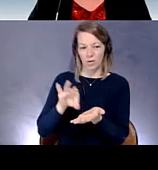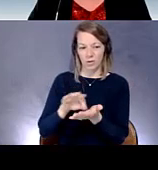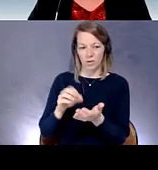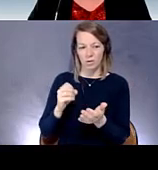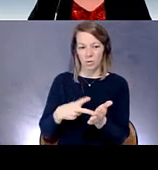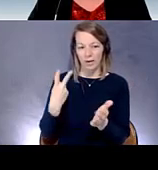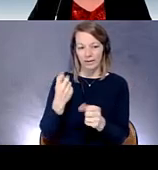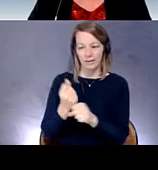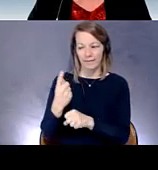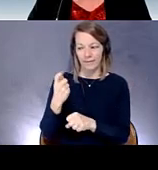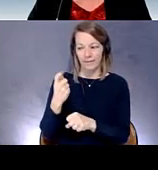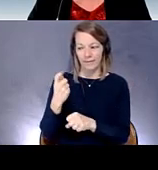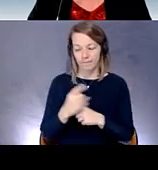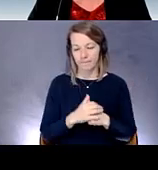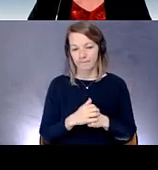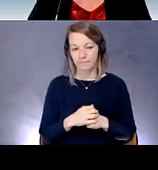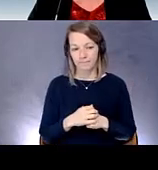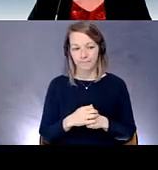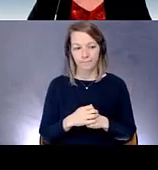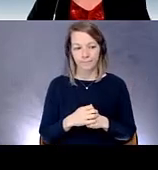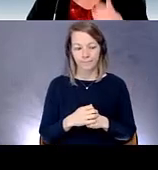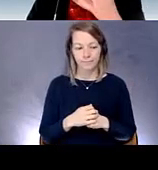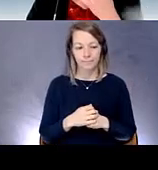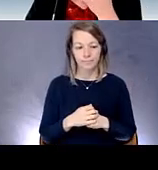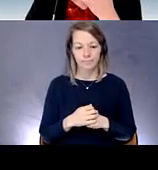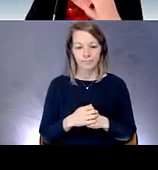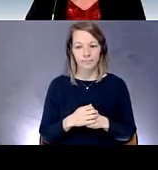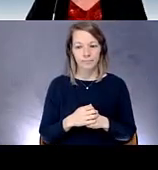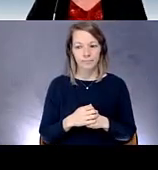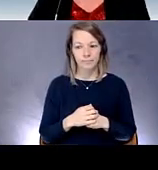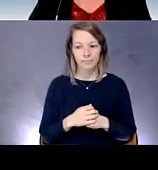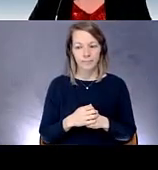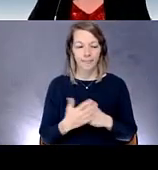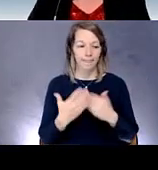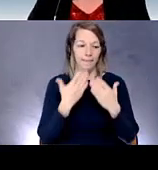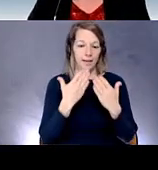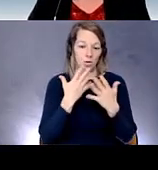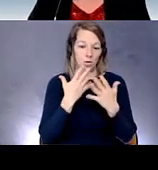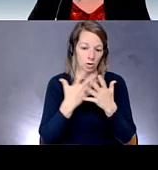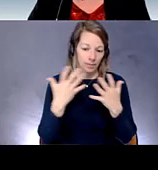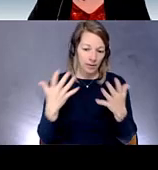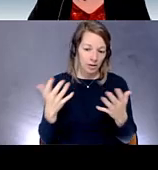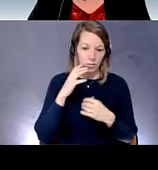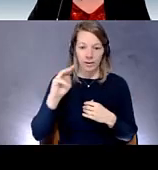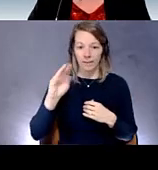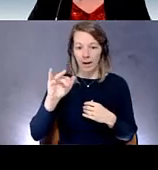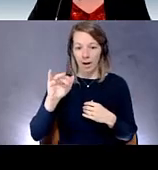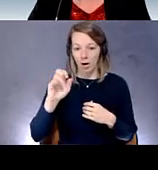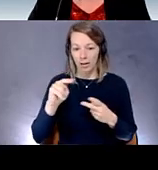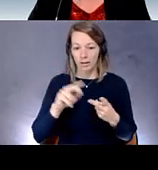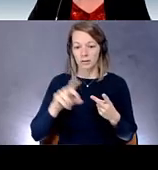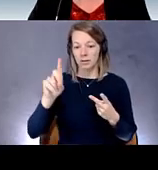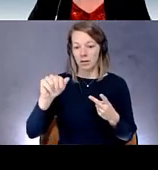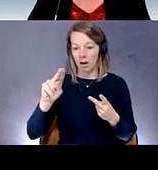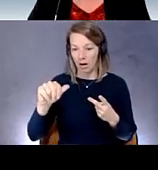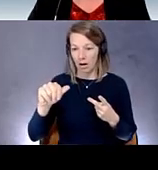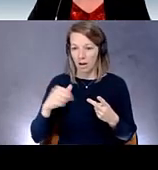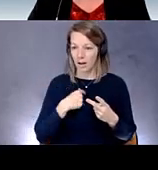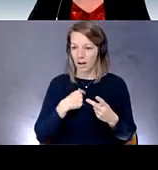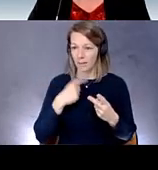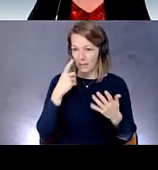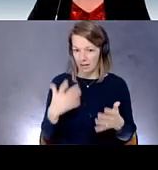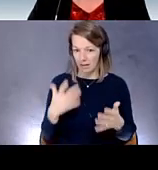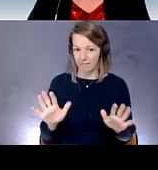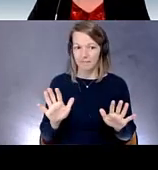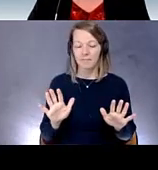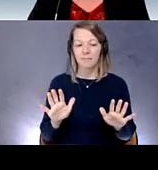year. And with that, thank you so much to Marilyn and Donna. And I believe I am